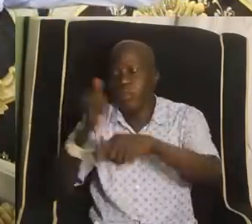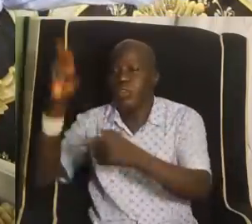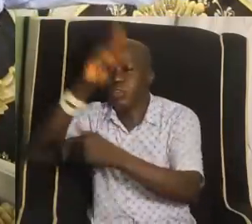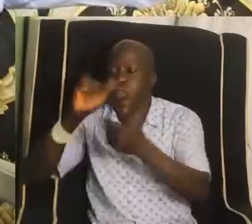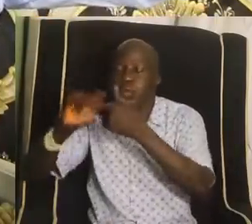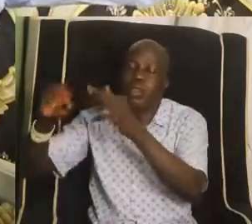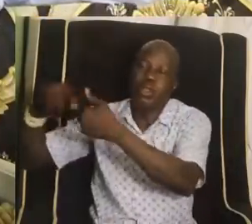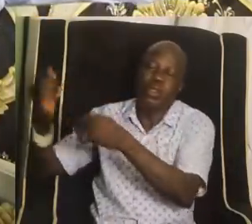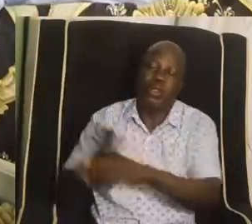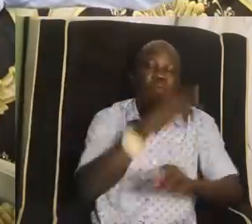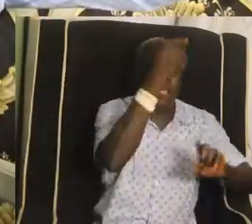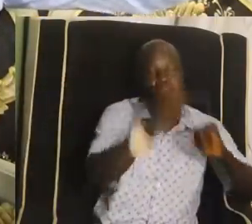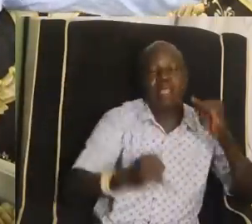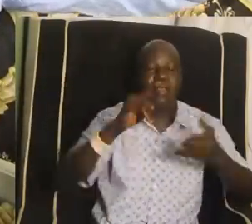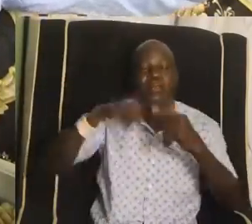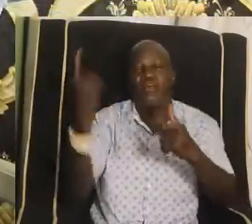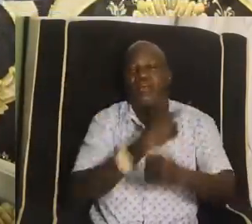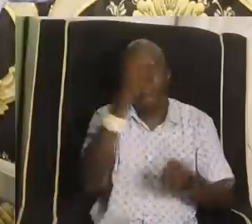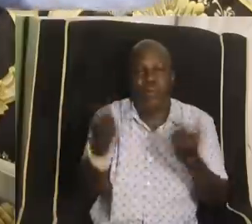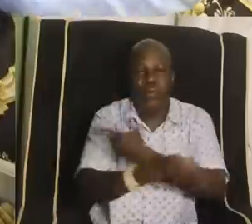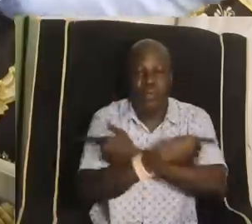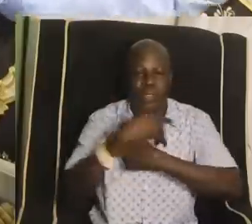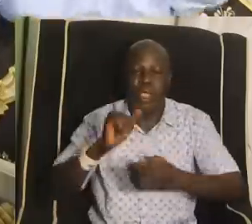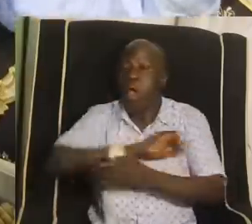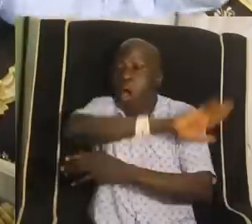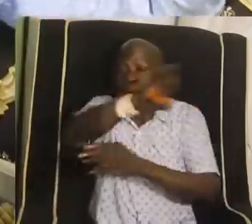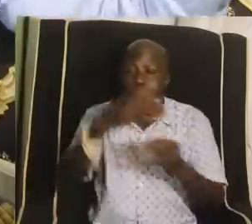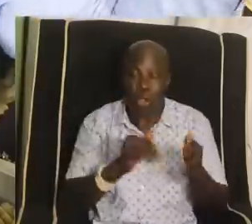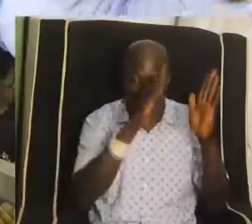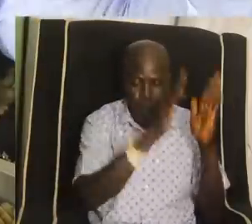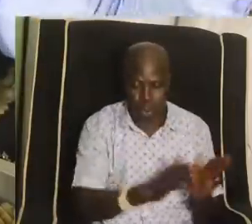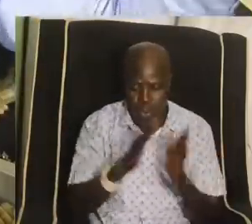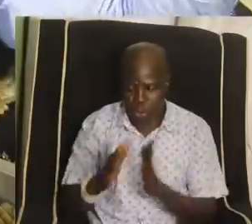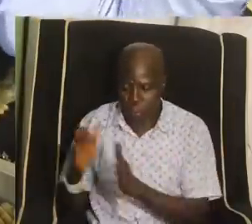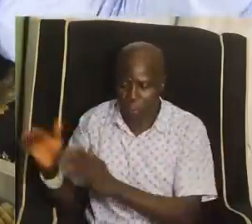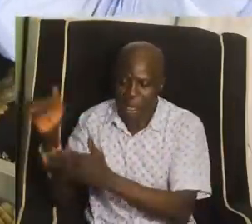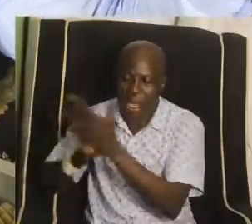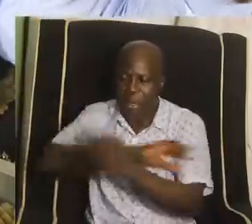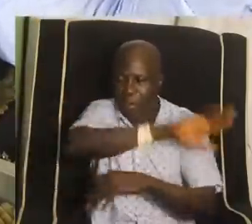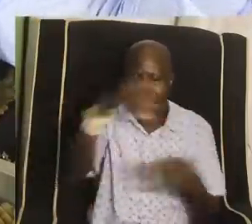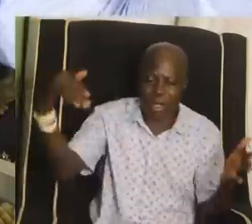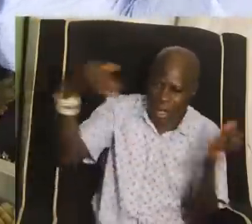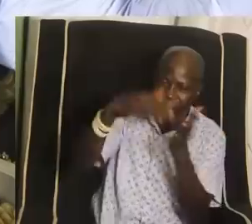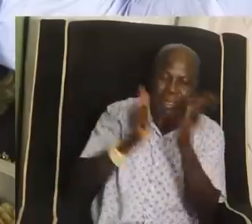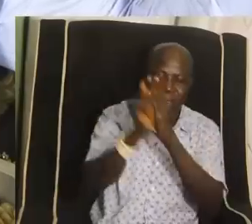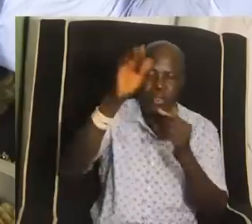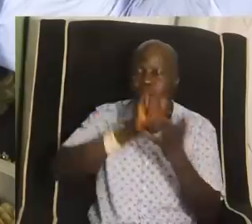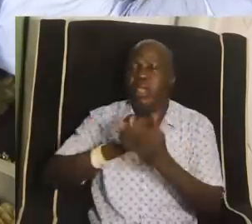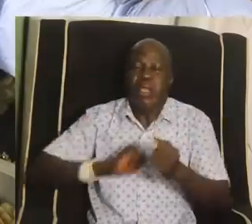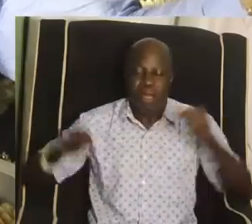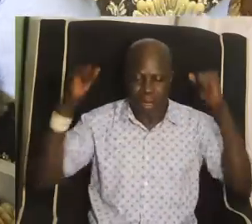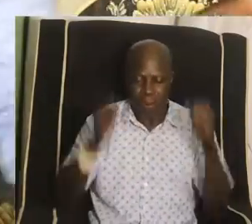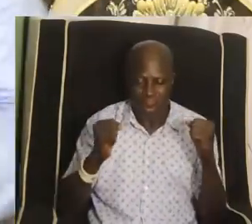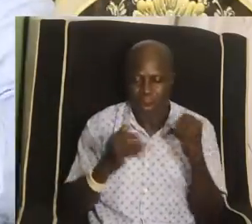use the covenant of the month of the end to the first day in the month. Gbogbo ìmọ̀ yín àti iṣẹ́ ibi yín. All your plan works and deeds. Agbára ajá